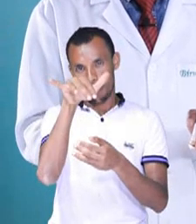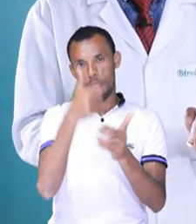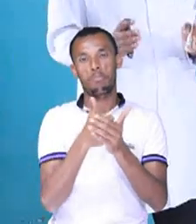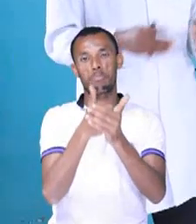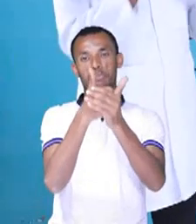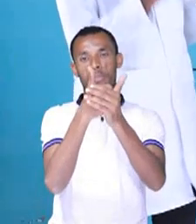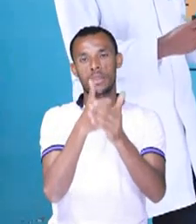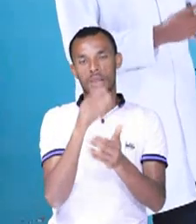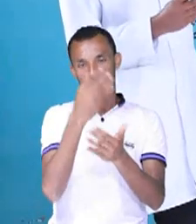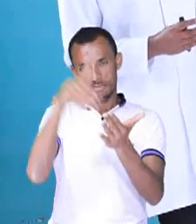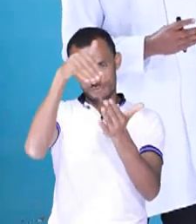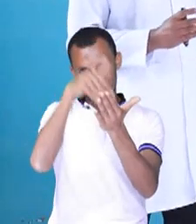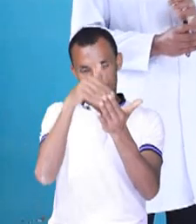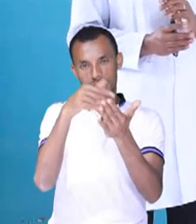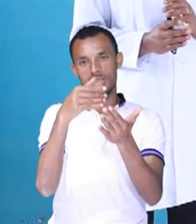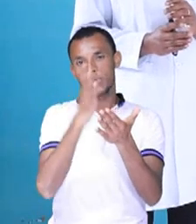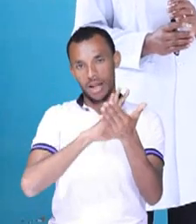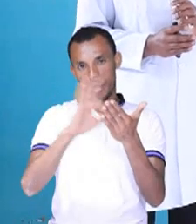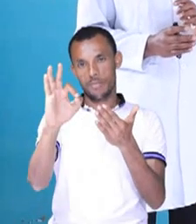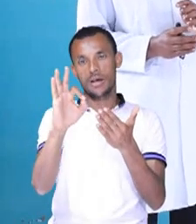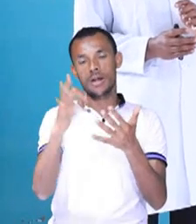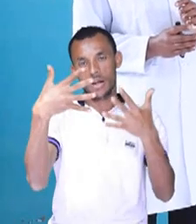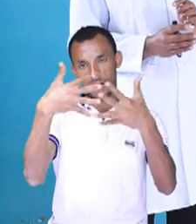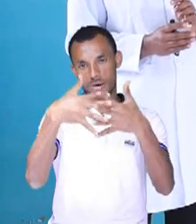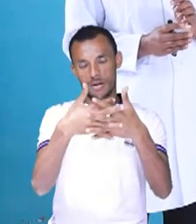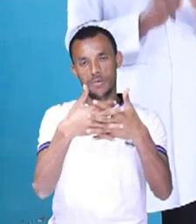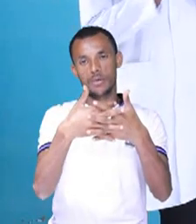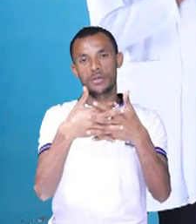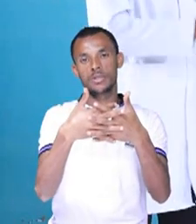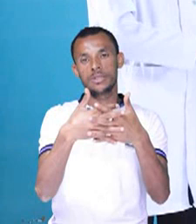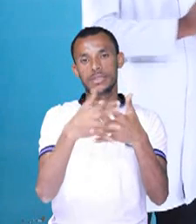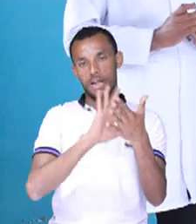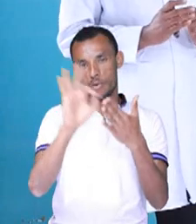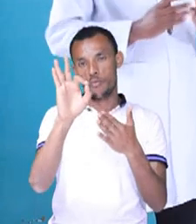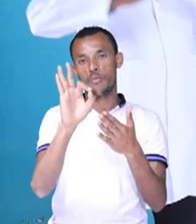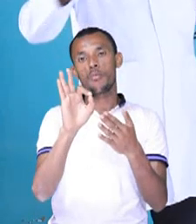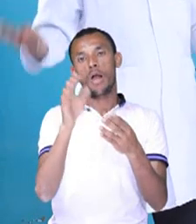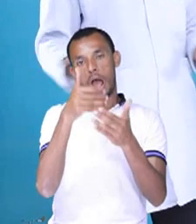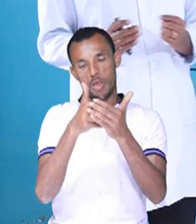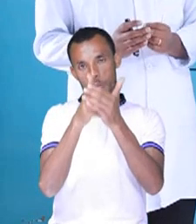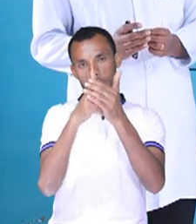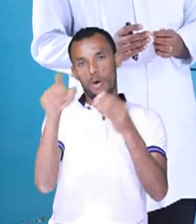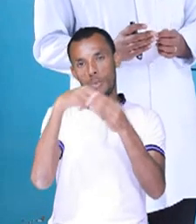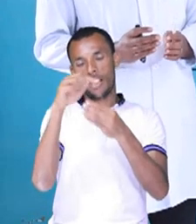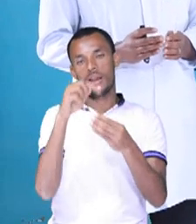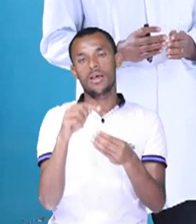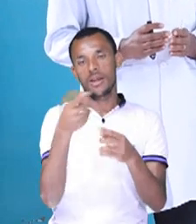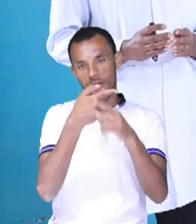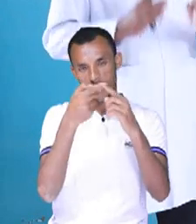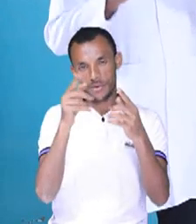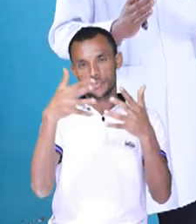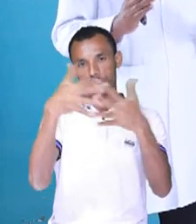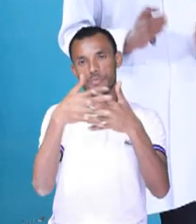atom. Again, the number of hybrid orbital depends on the number of atomic orbital. Different types of hybrid orbital can